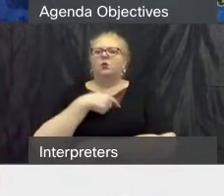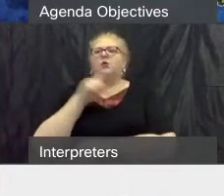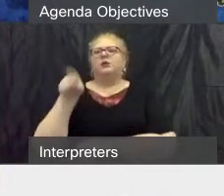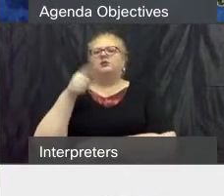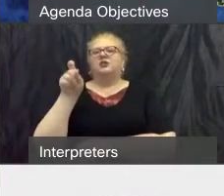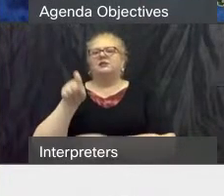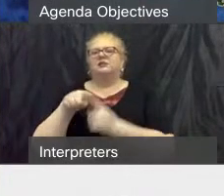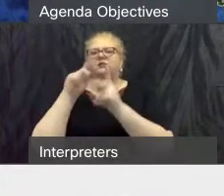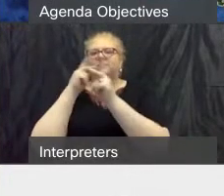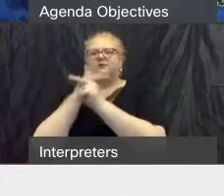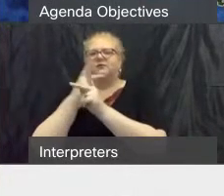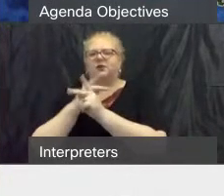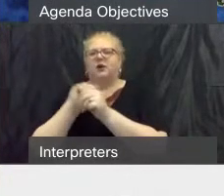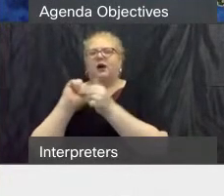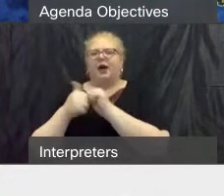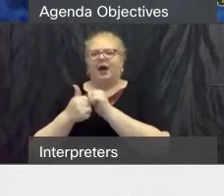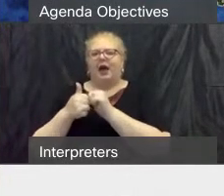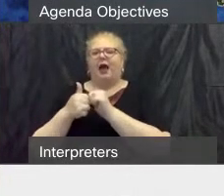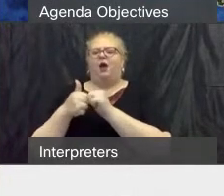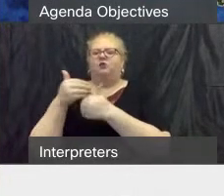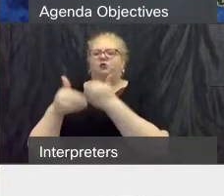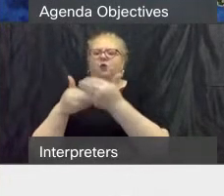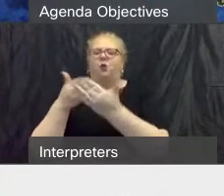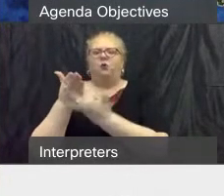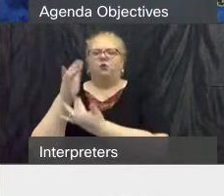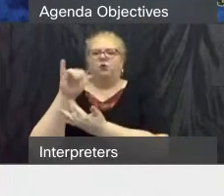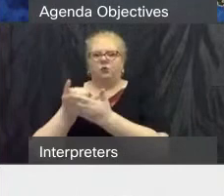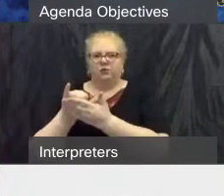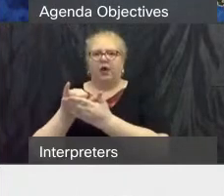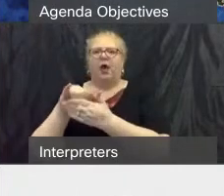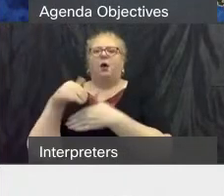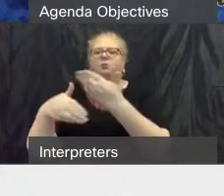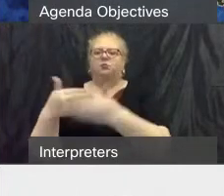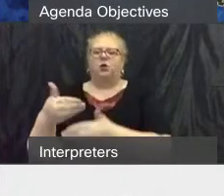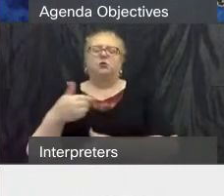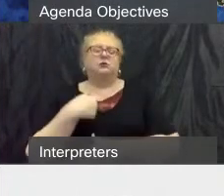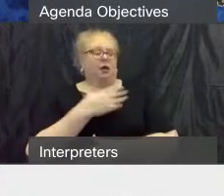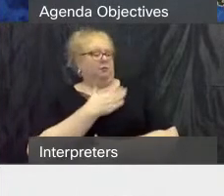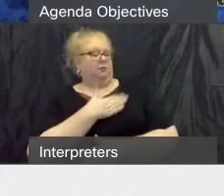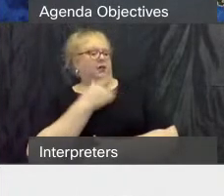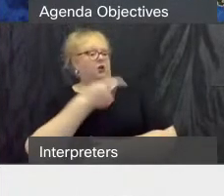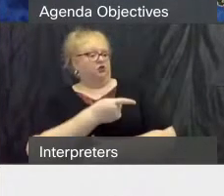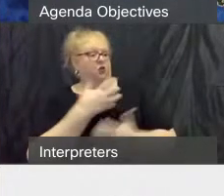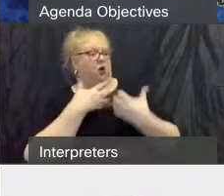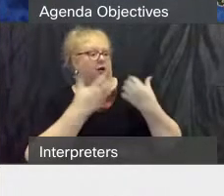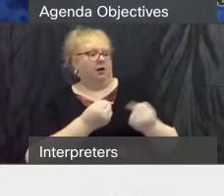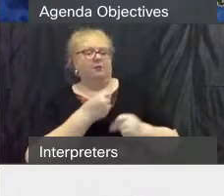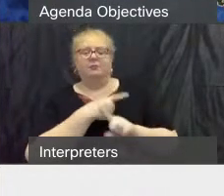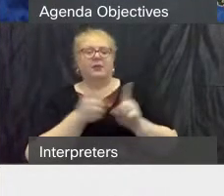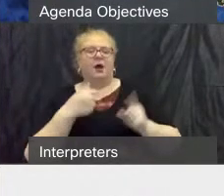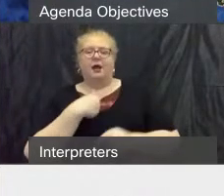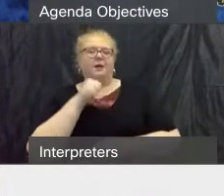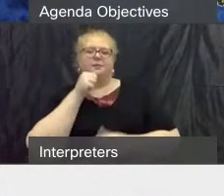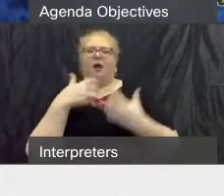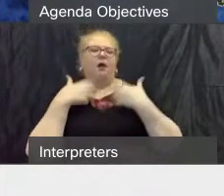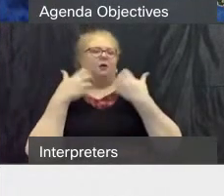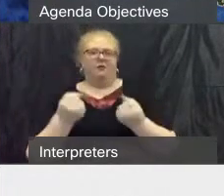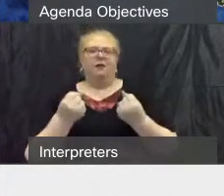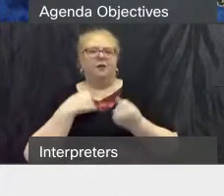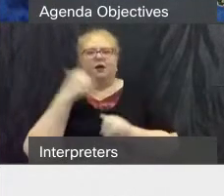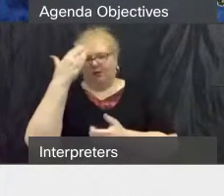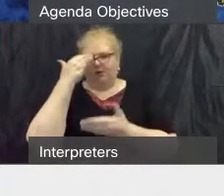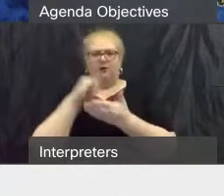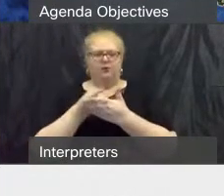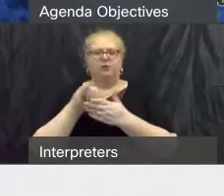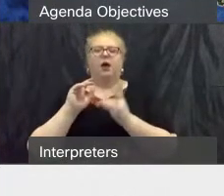how to go through that process. Well, I'm glad you're confident because I am not confident. And the entities that I know that have applied